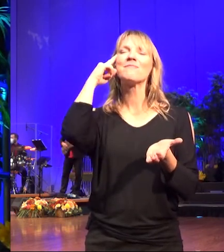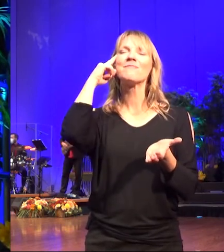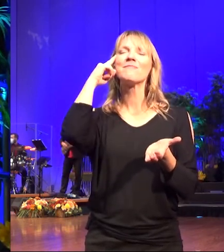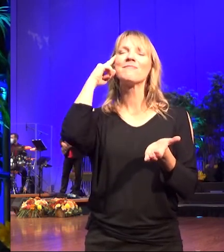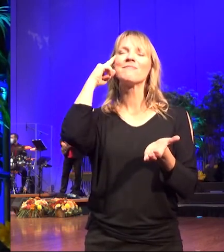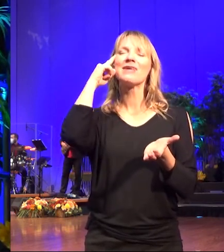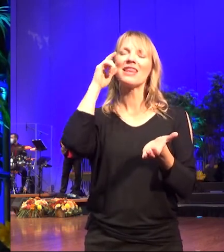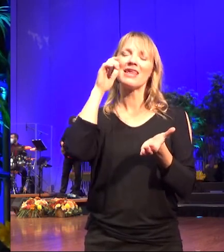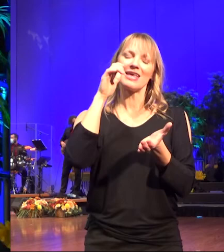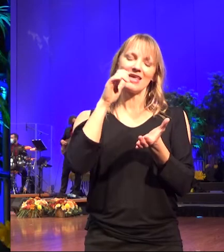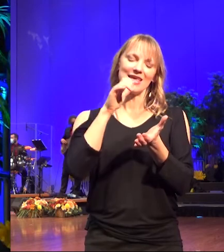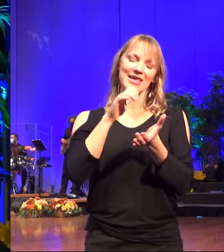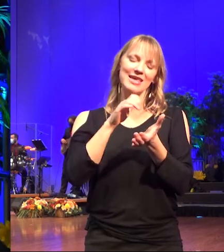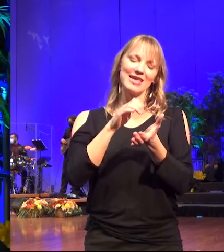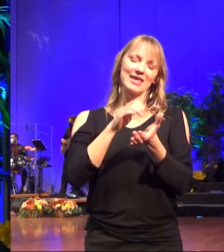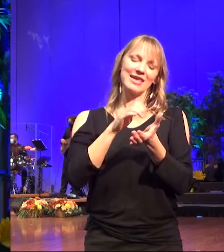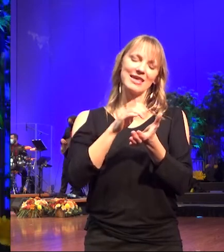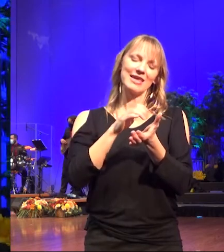I